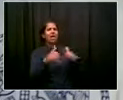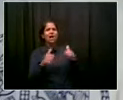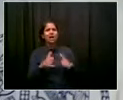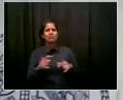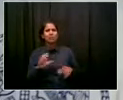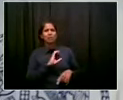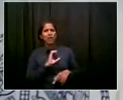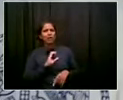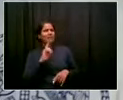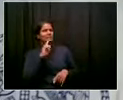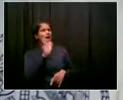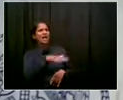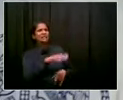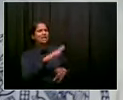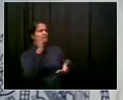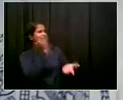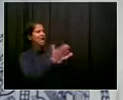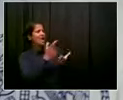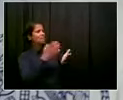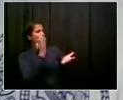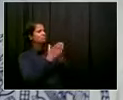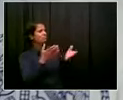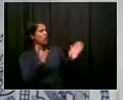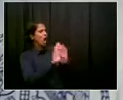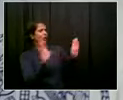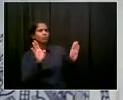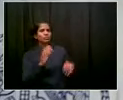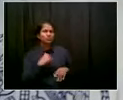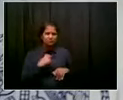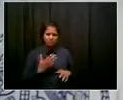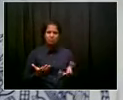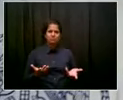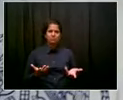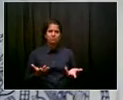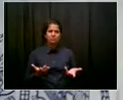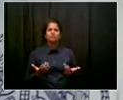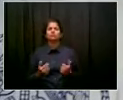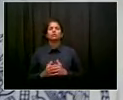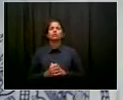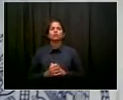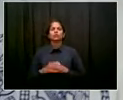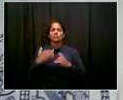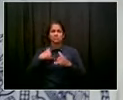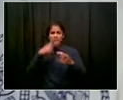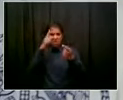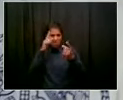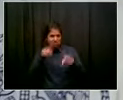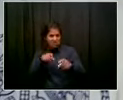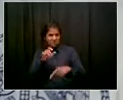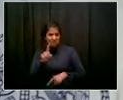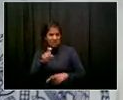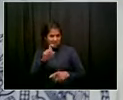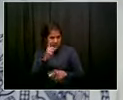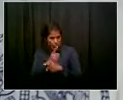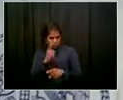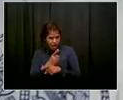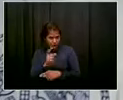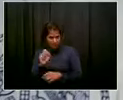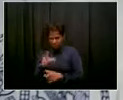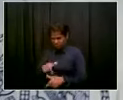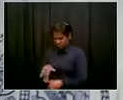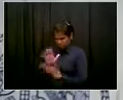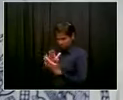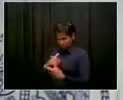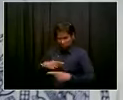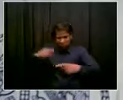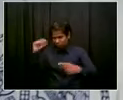parks uh do you agree with that statement and are you are you concerned about the way police are enforcing these rules in public parks right